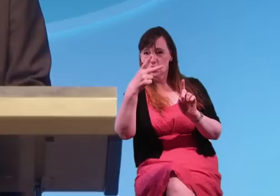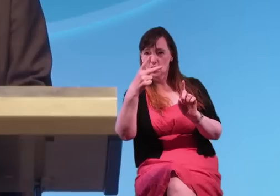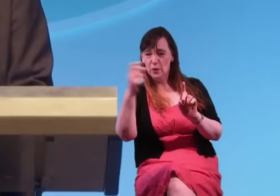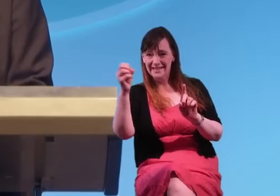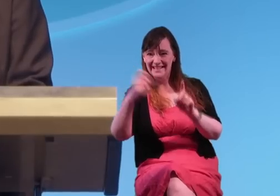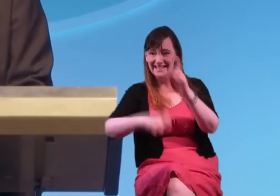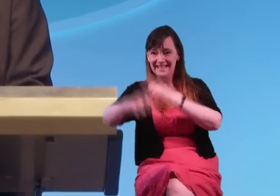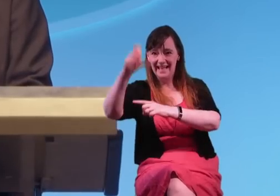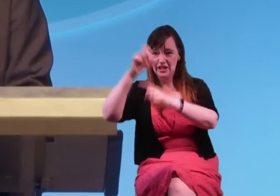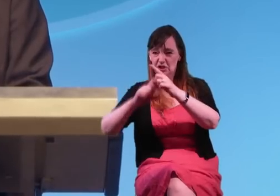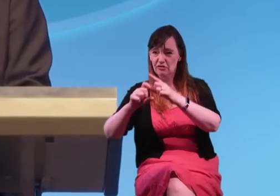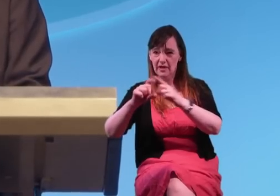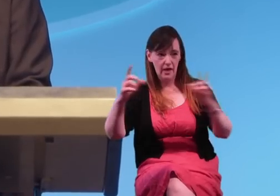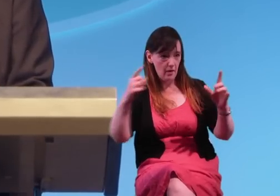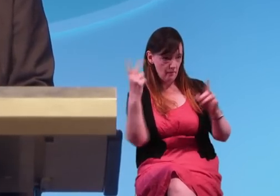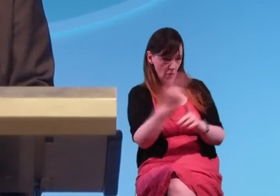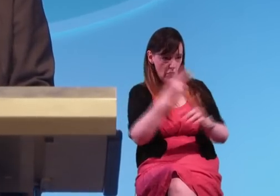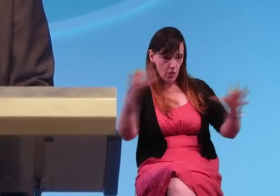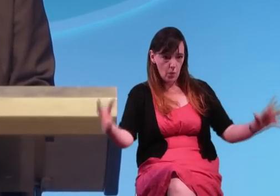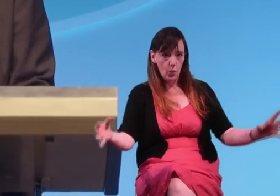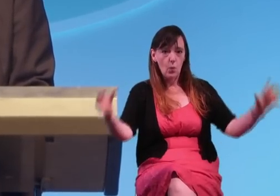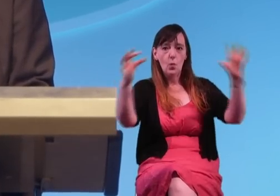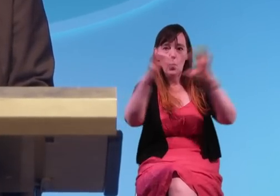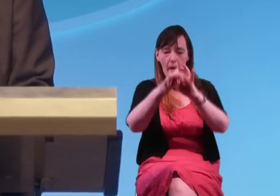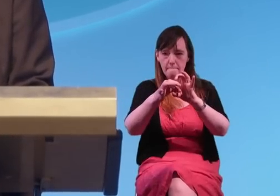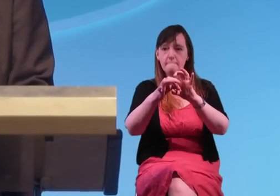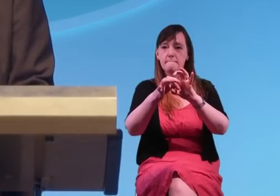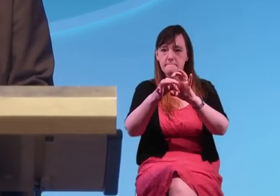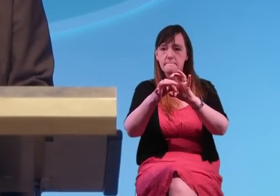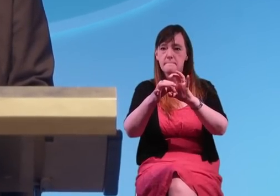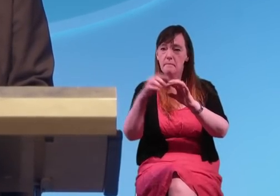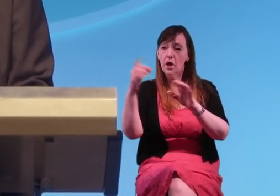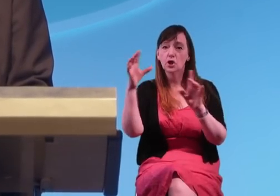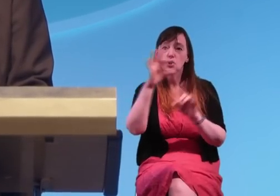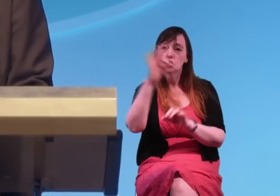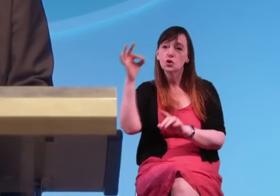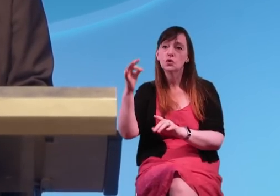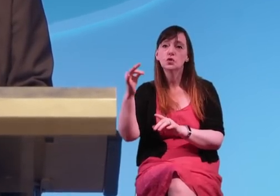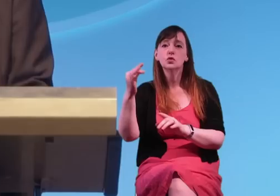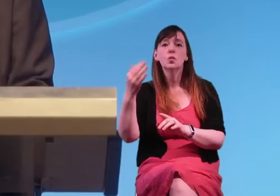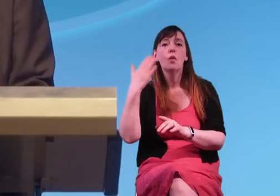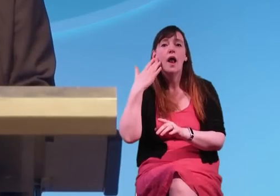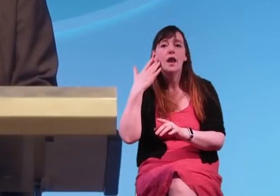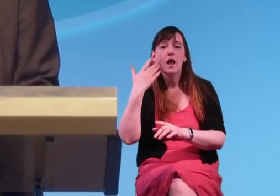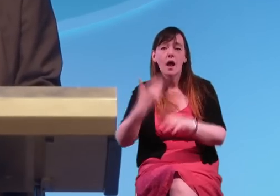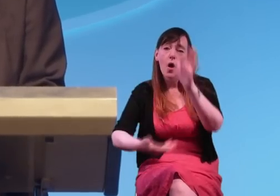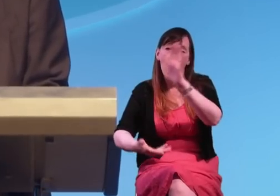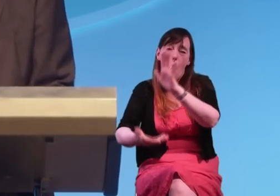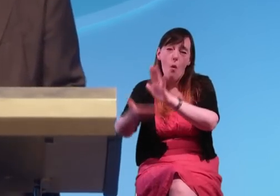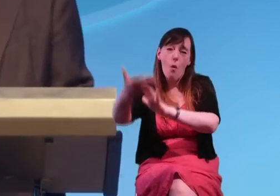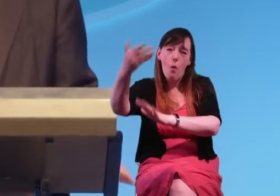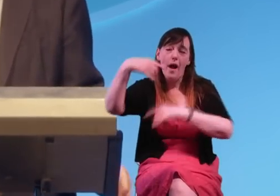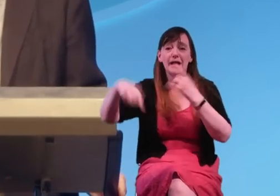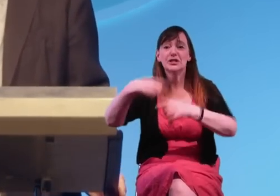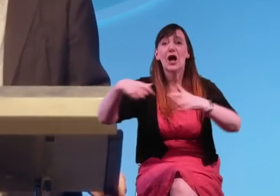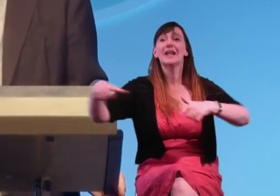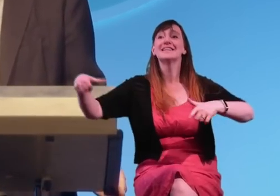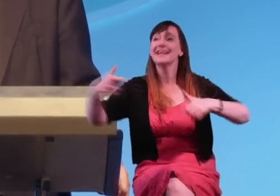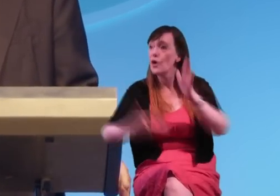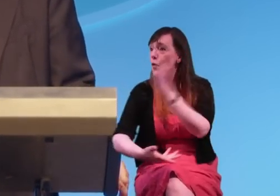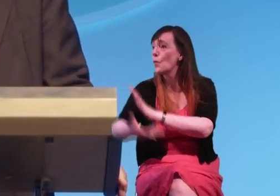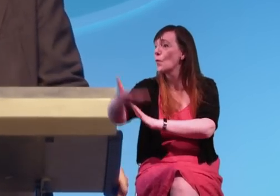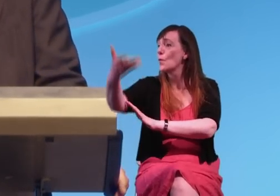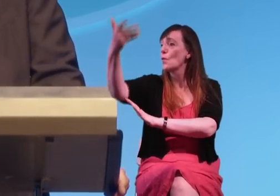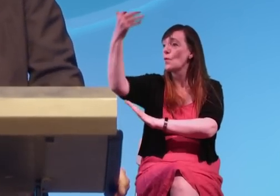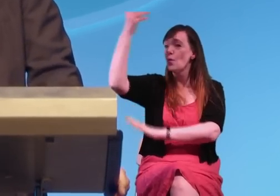in Christ before the world began. What a mystery. It is a mystery, and yet we're not left